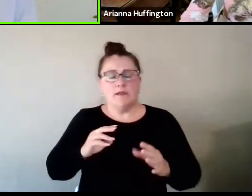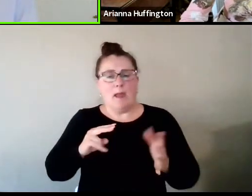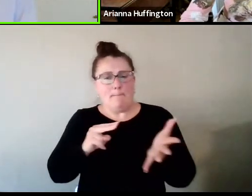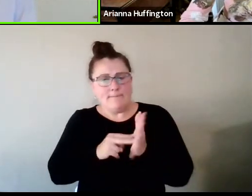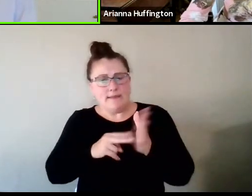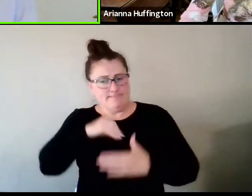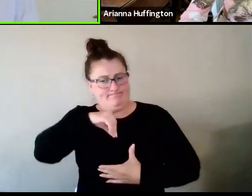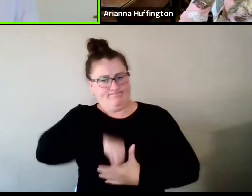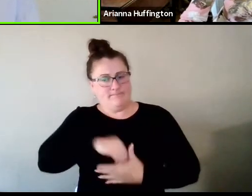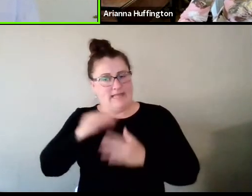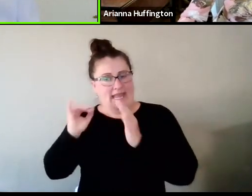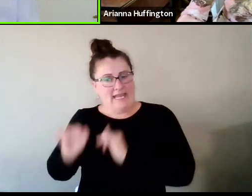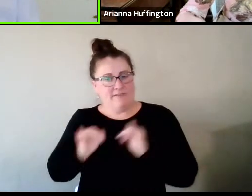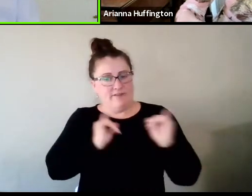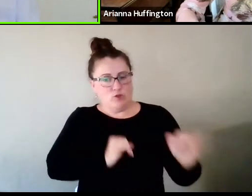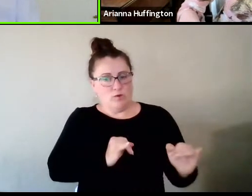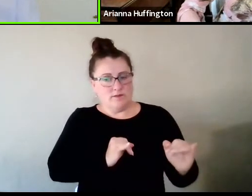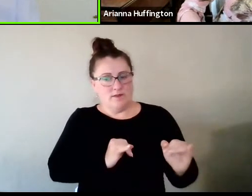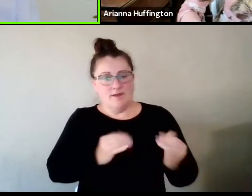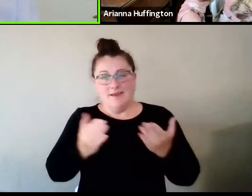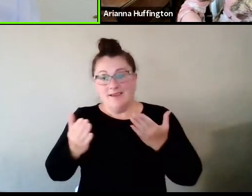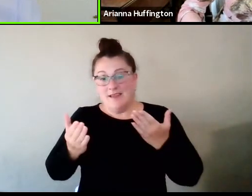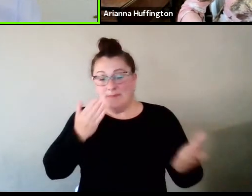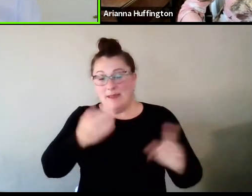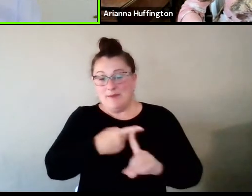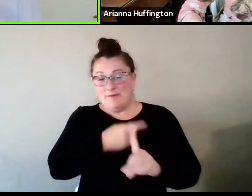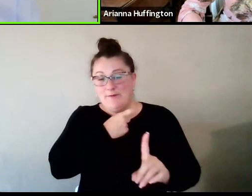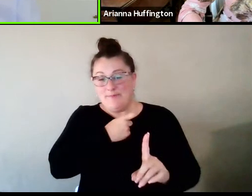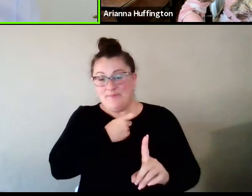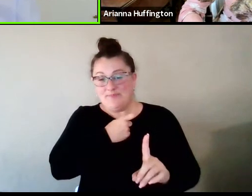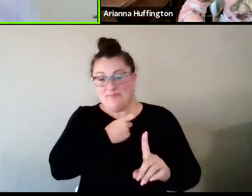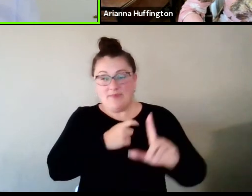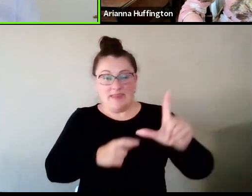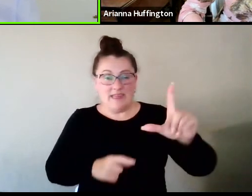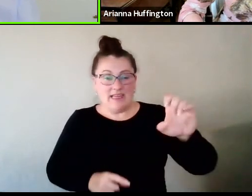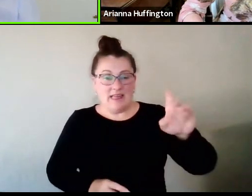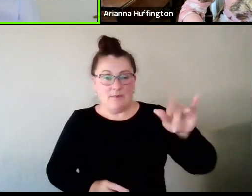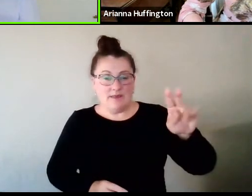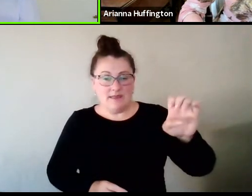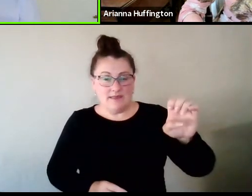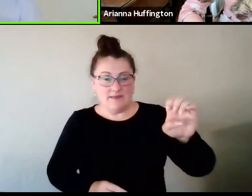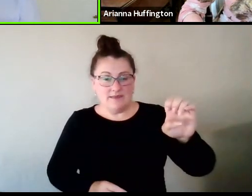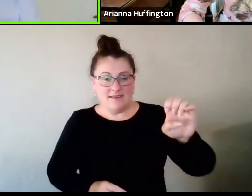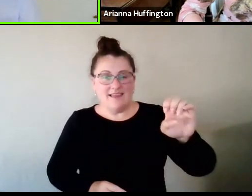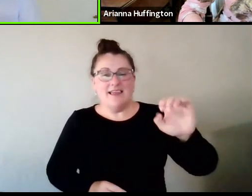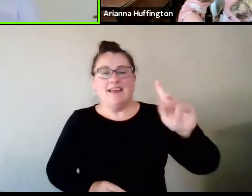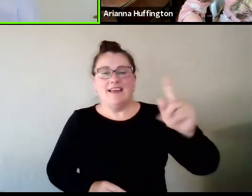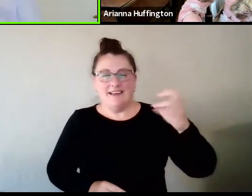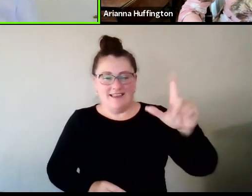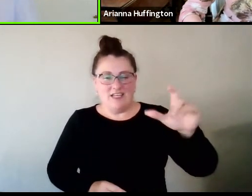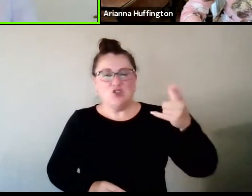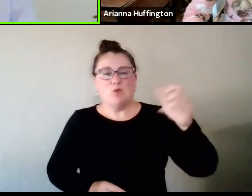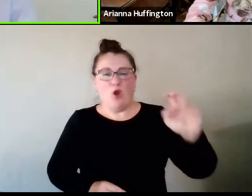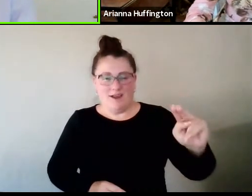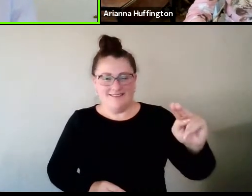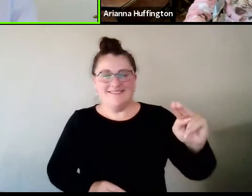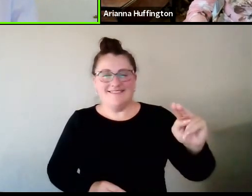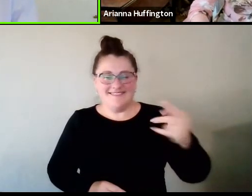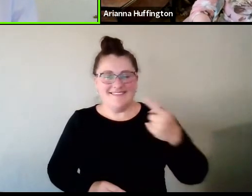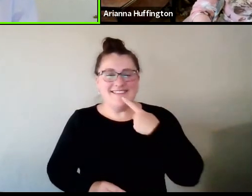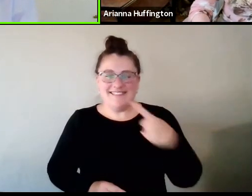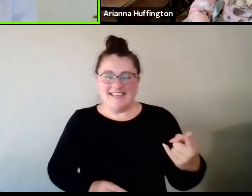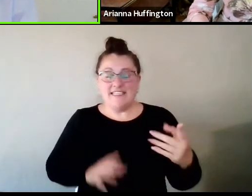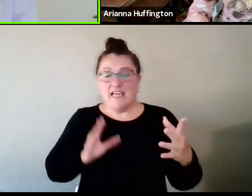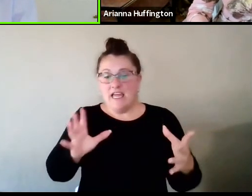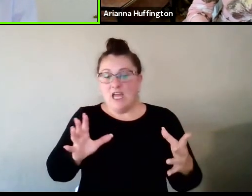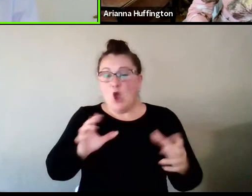this idea of heart maybe comes in part from the Lebanese poet Khalil Gibran, who said, work